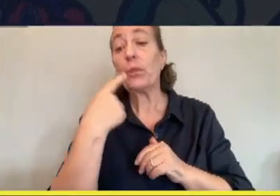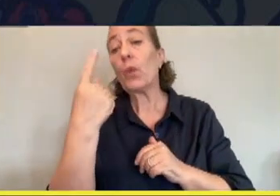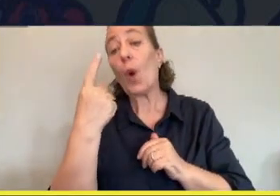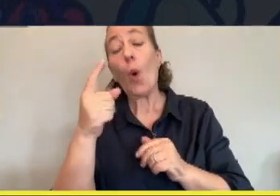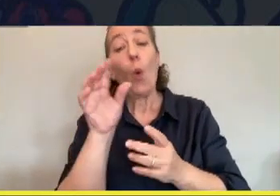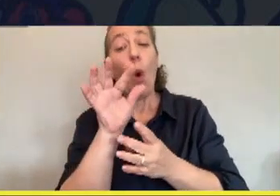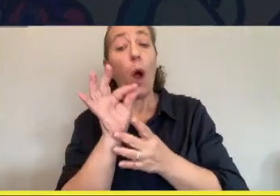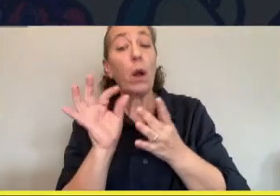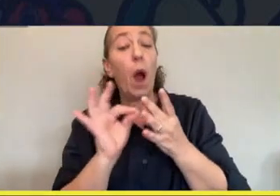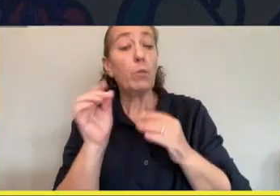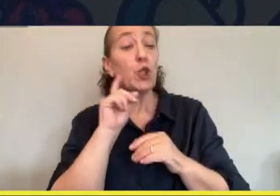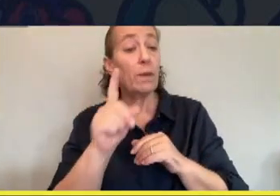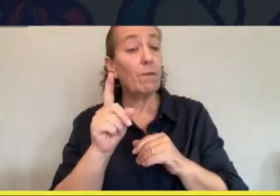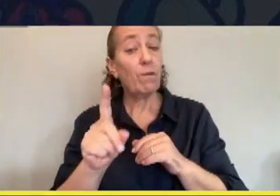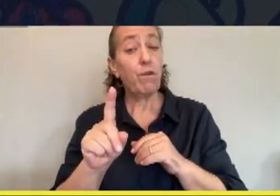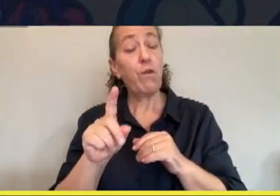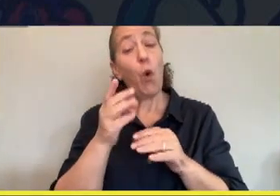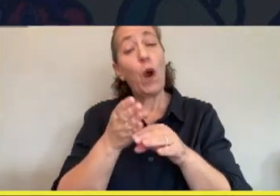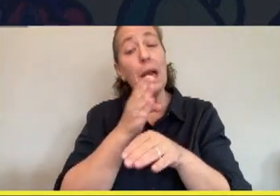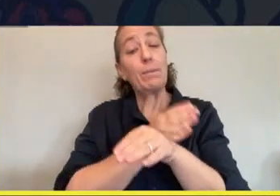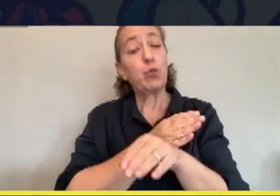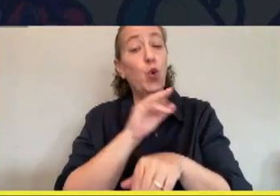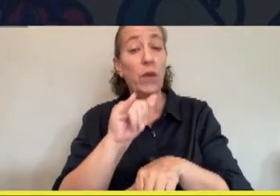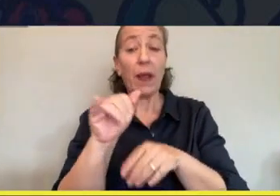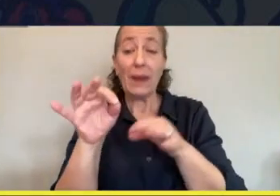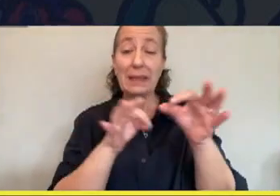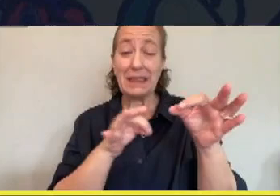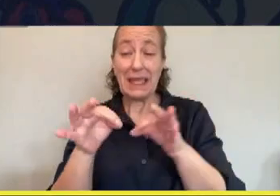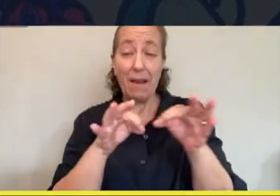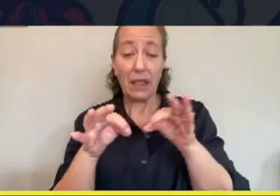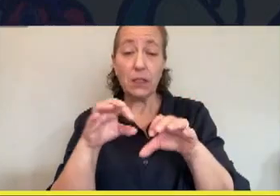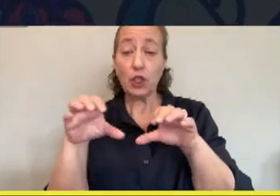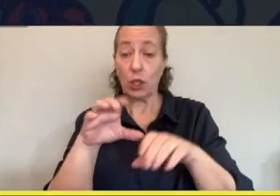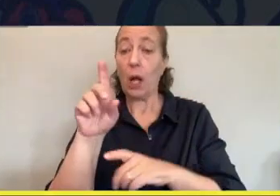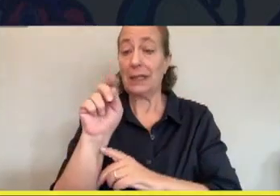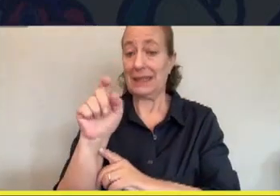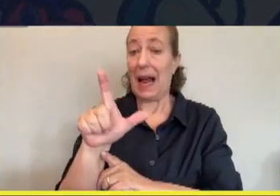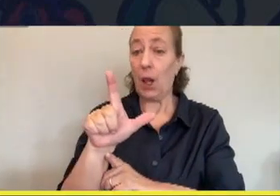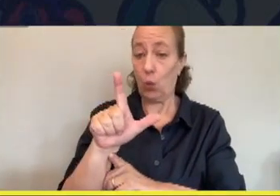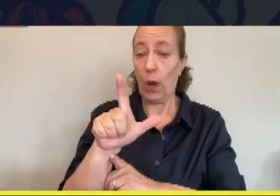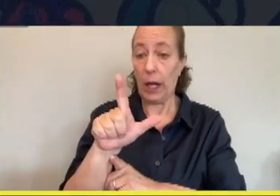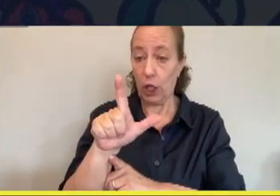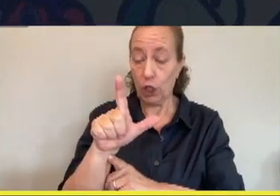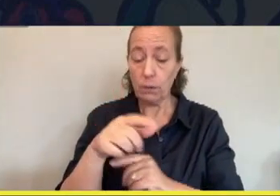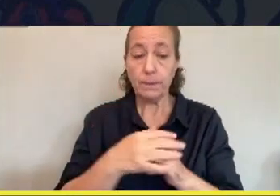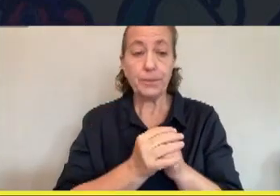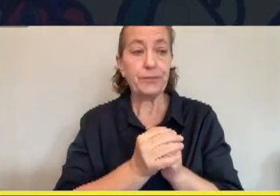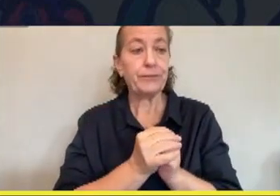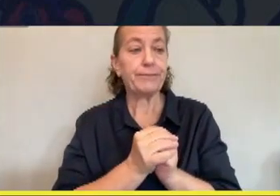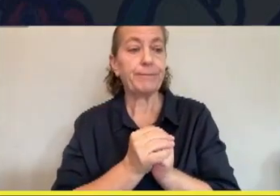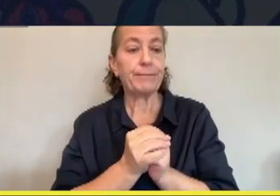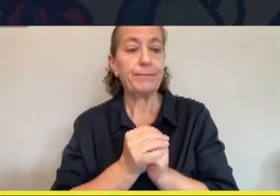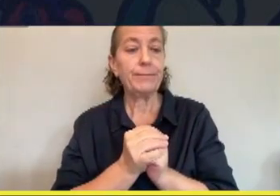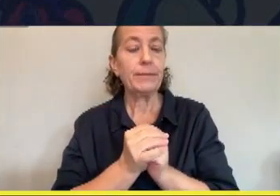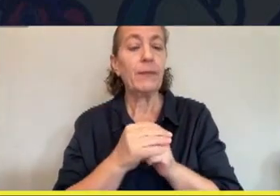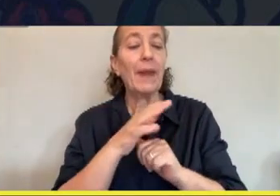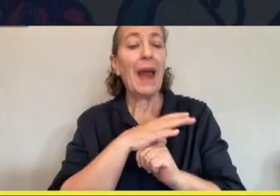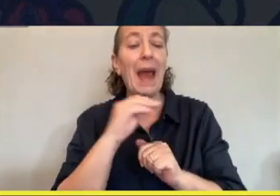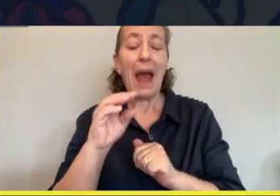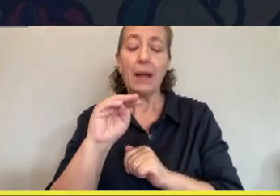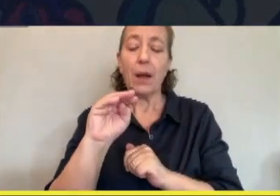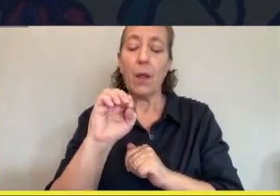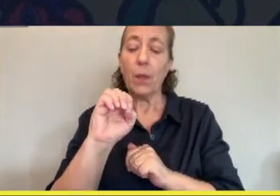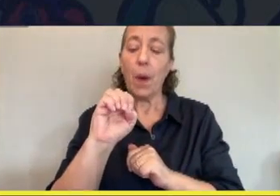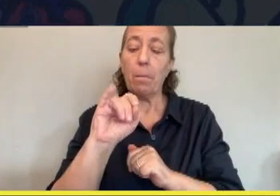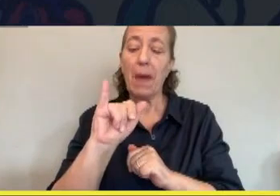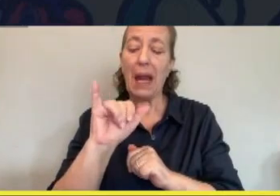medical necessity definitions is done in the state of Delaware. And the Medicare homebound requirement should